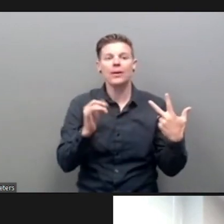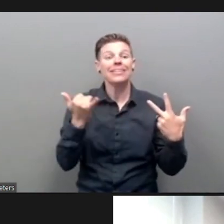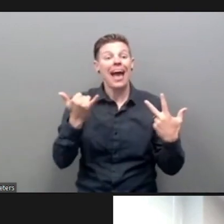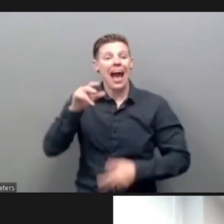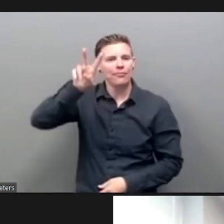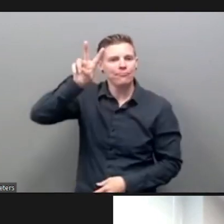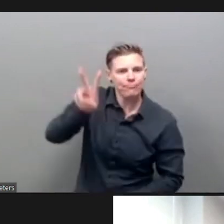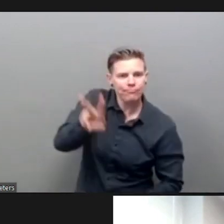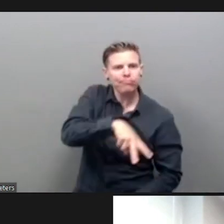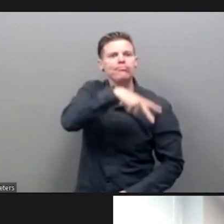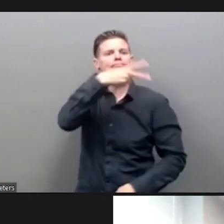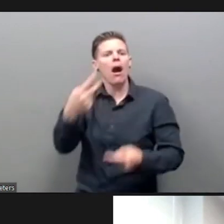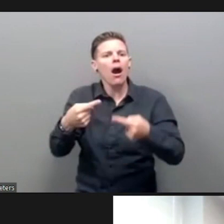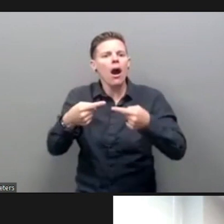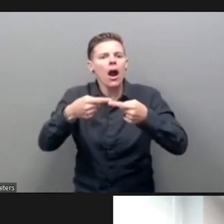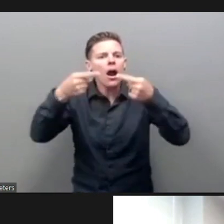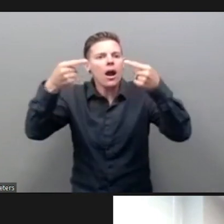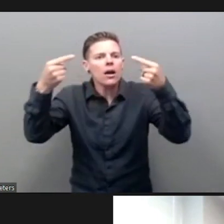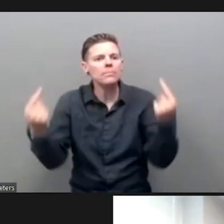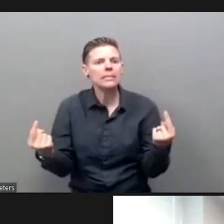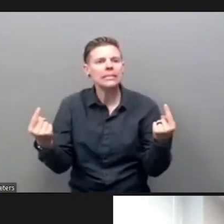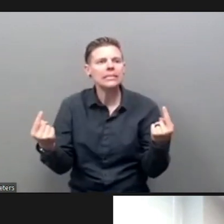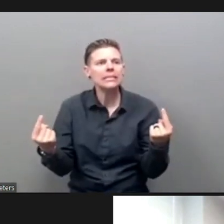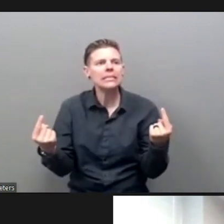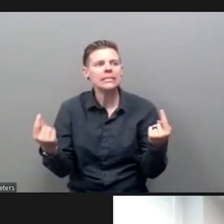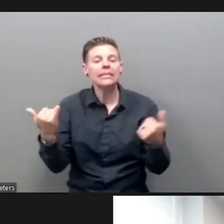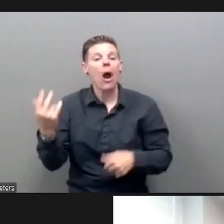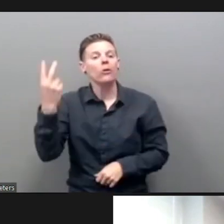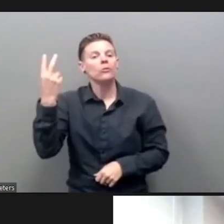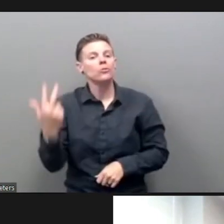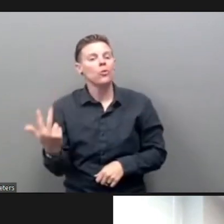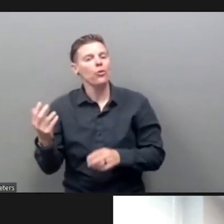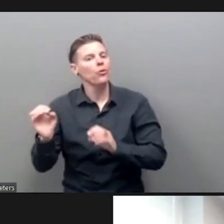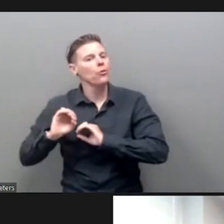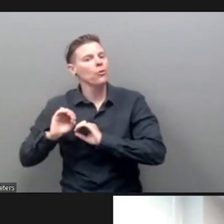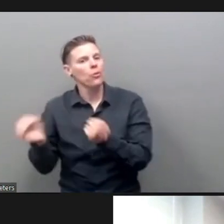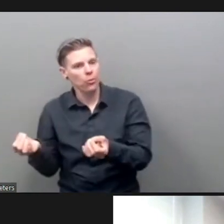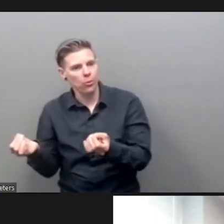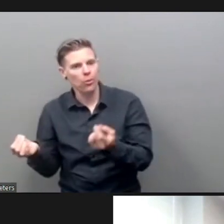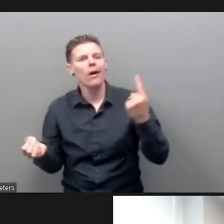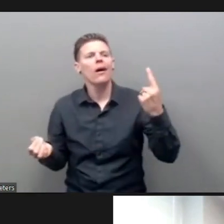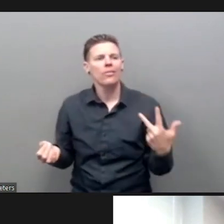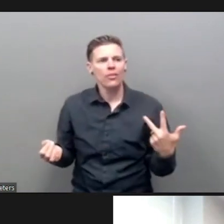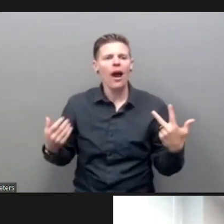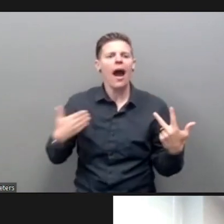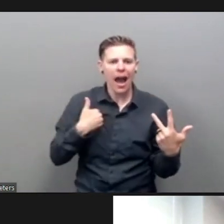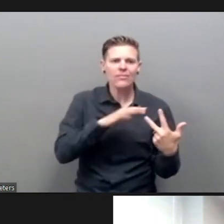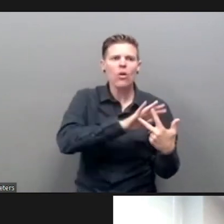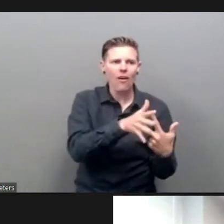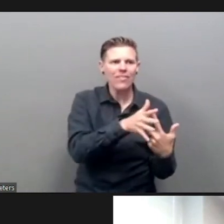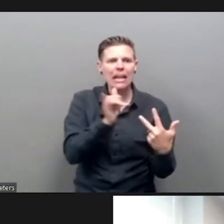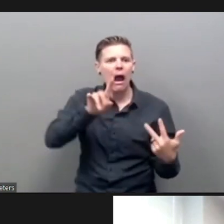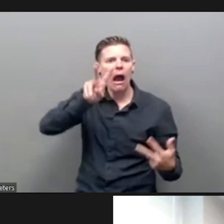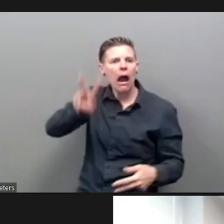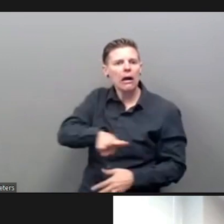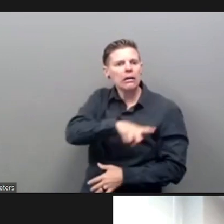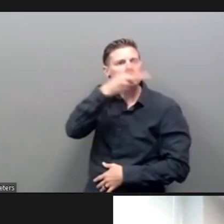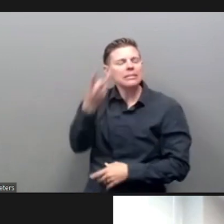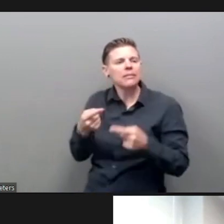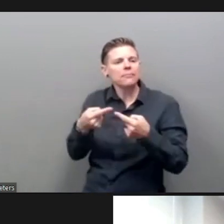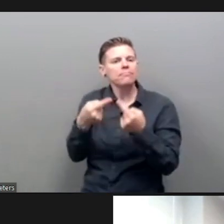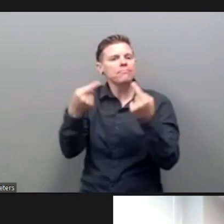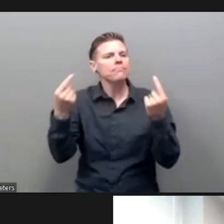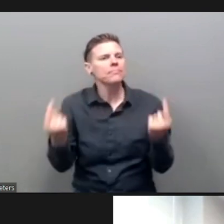1/3 do. And so it's that surge of sicker patients. And Jennifer talked about